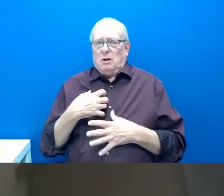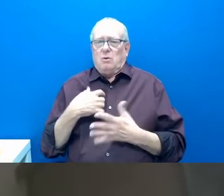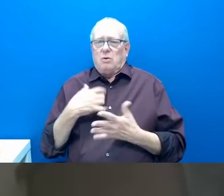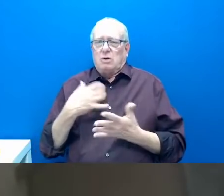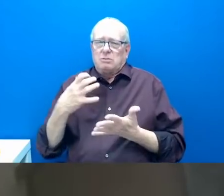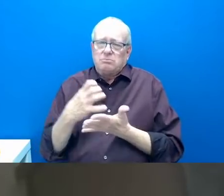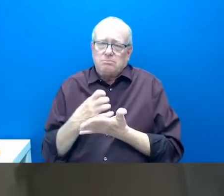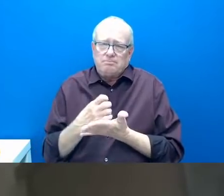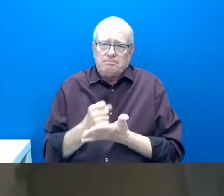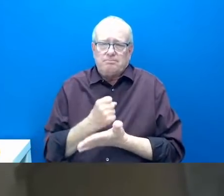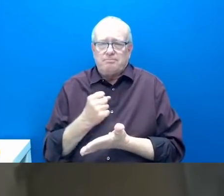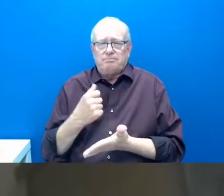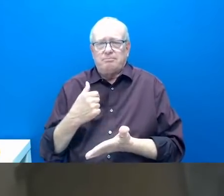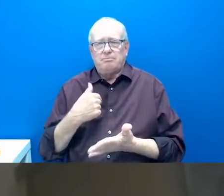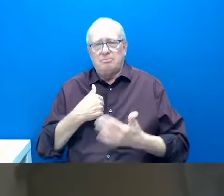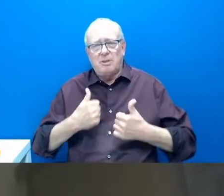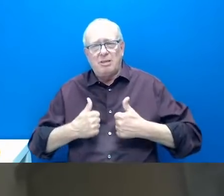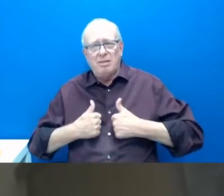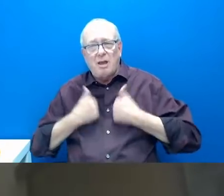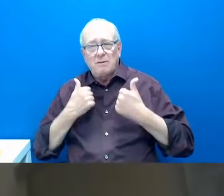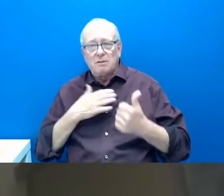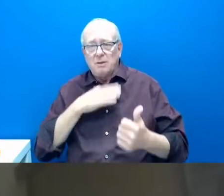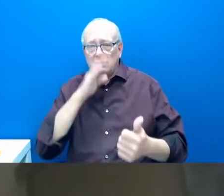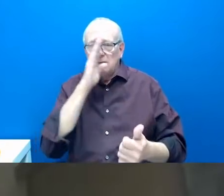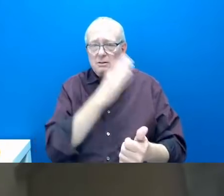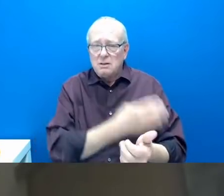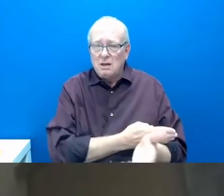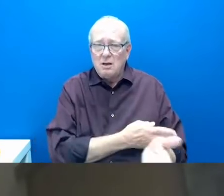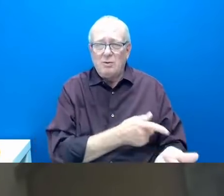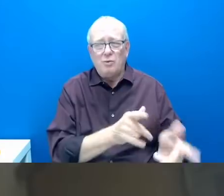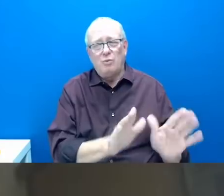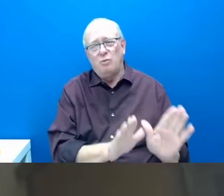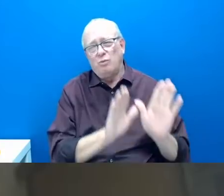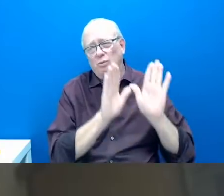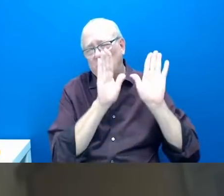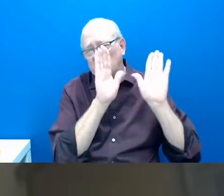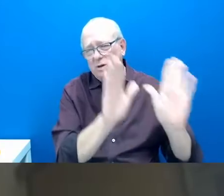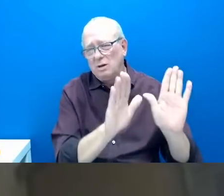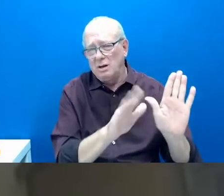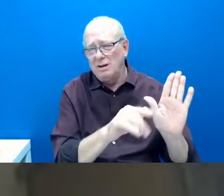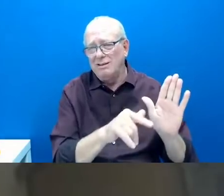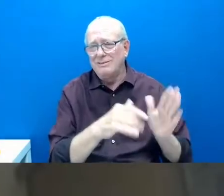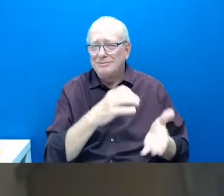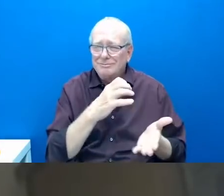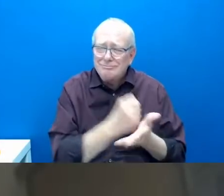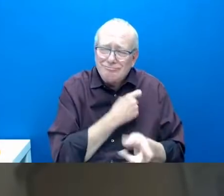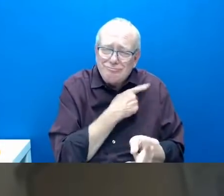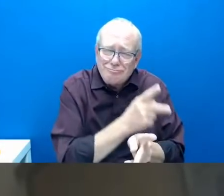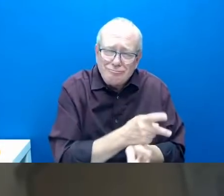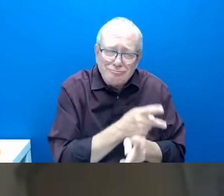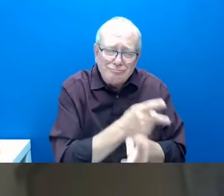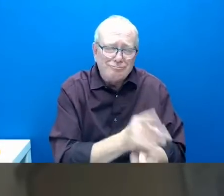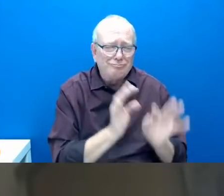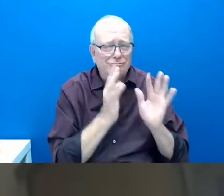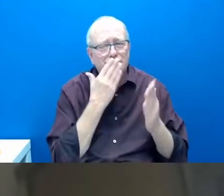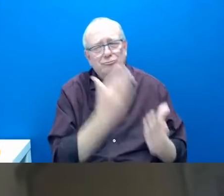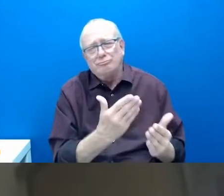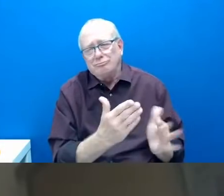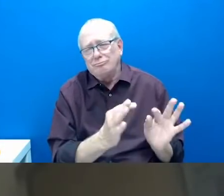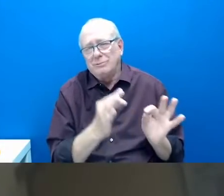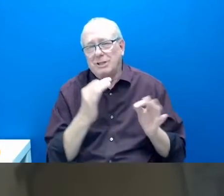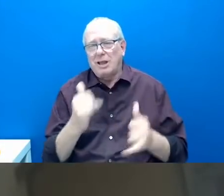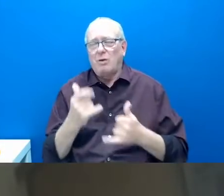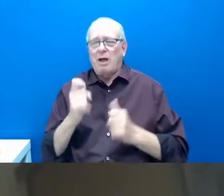wanted an opportunity to go live my life. I did great by him, and I know now is the time to do great by me.